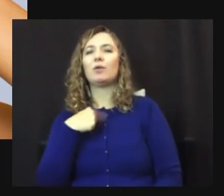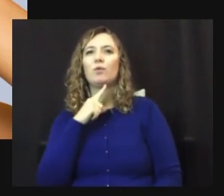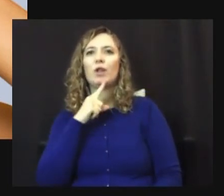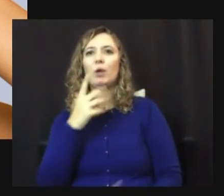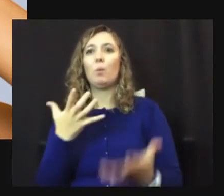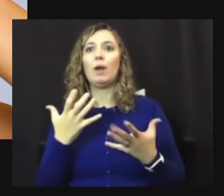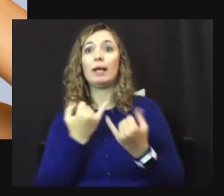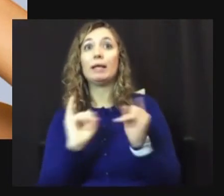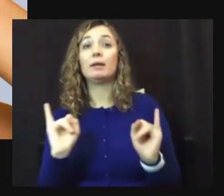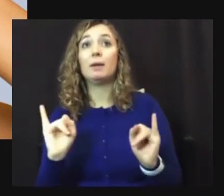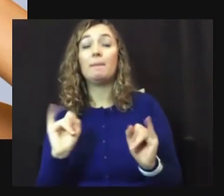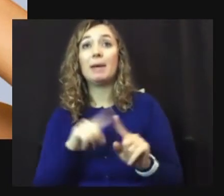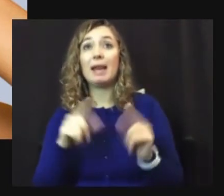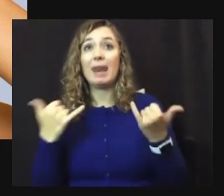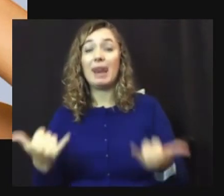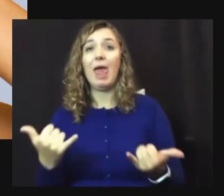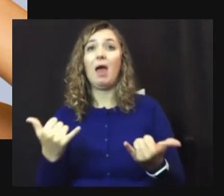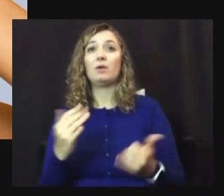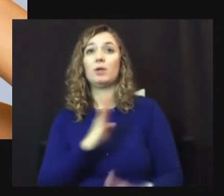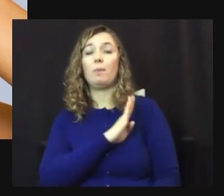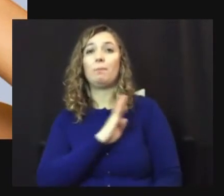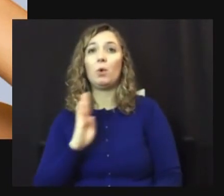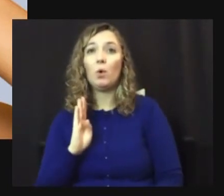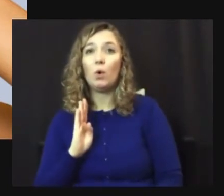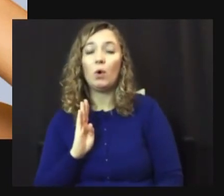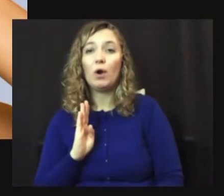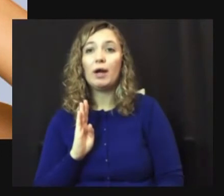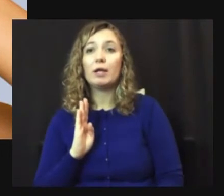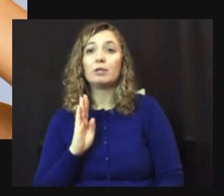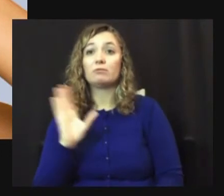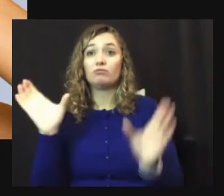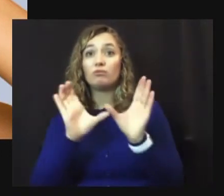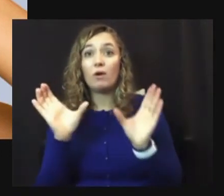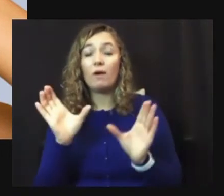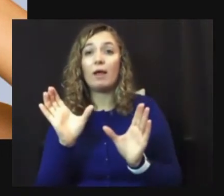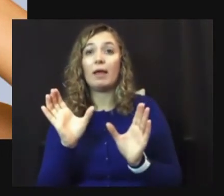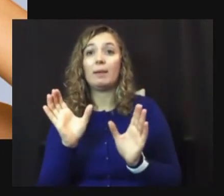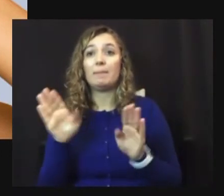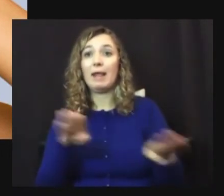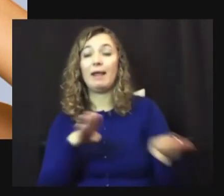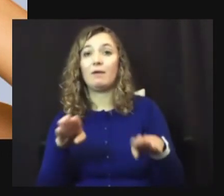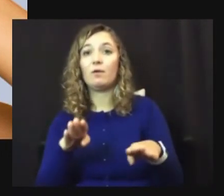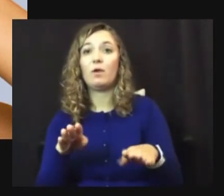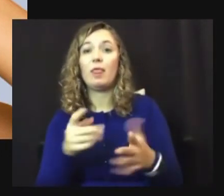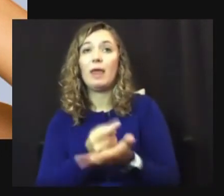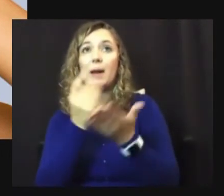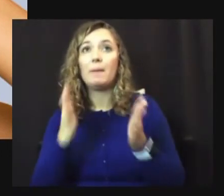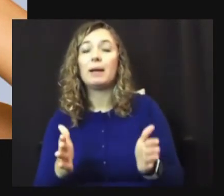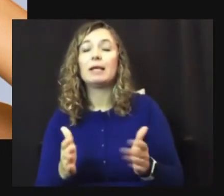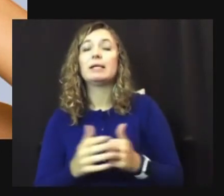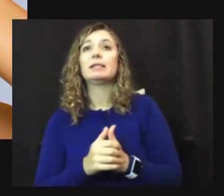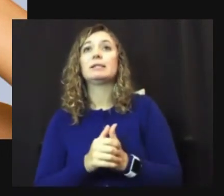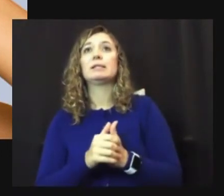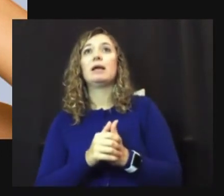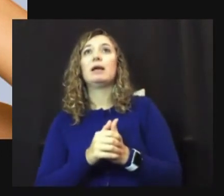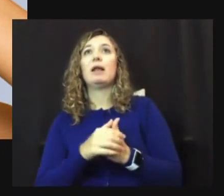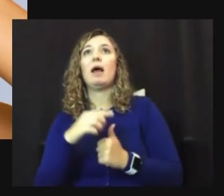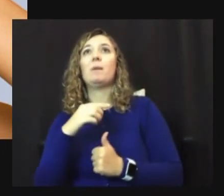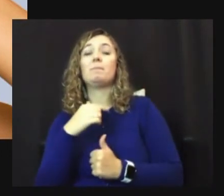board certified behavior analyst, BCBA, I spend a lot of time helping children with autism achieve their own independence.